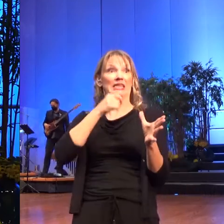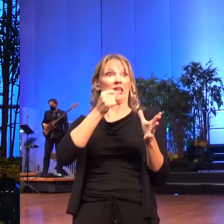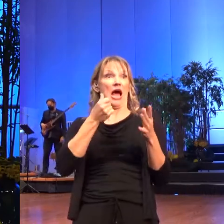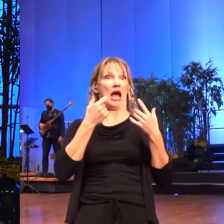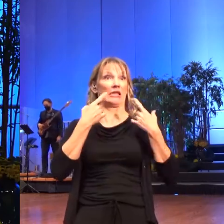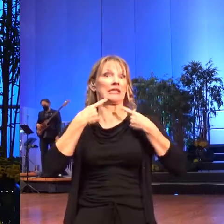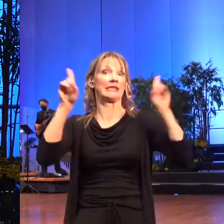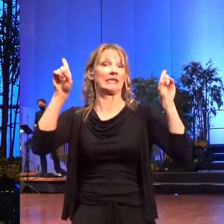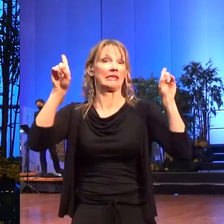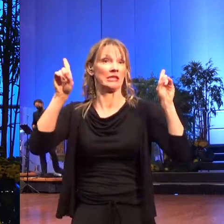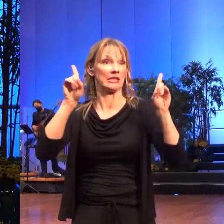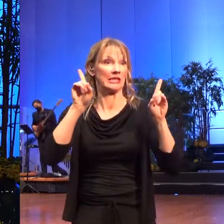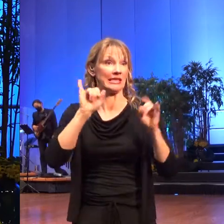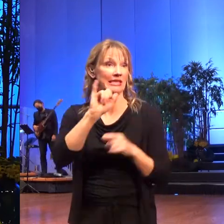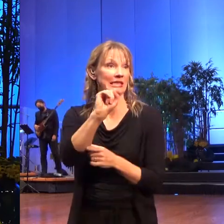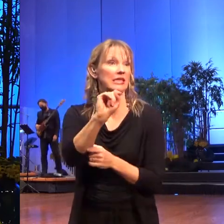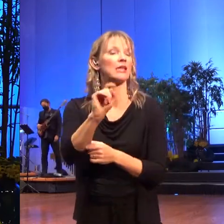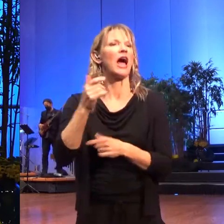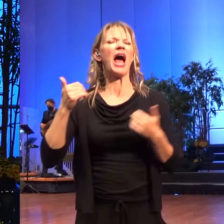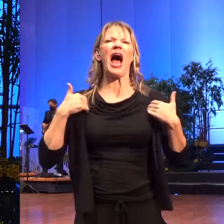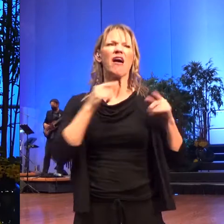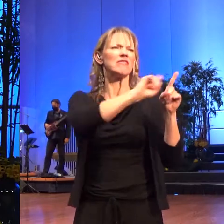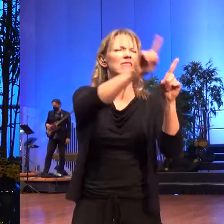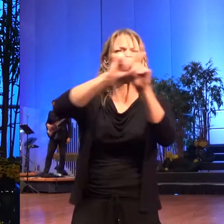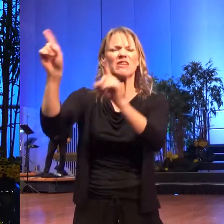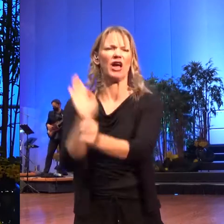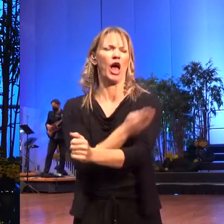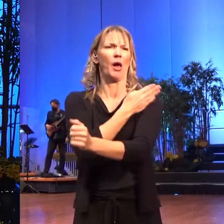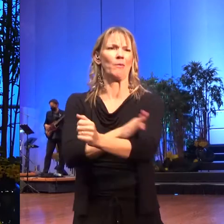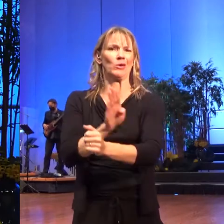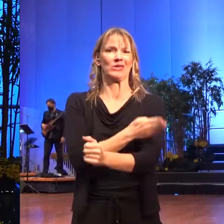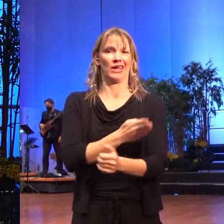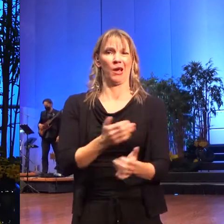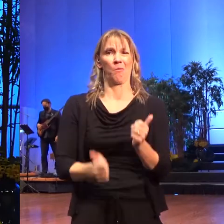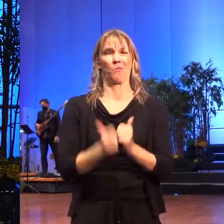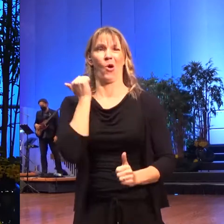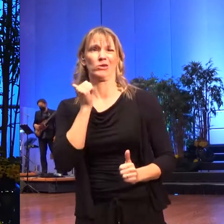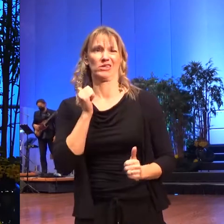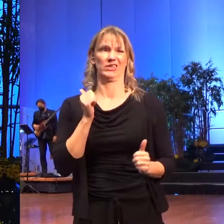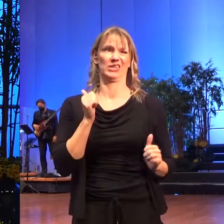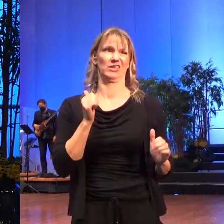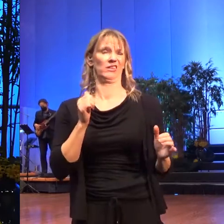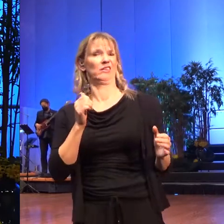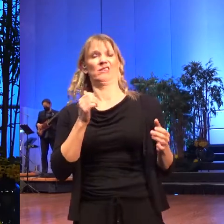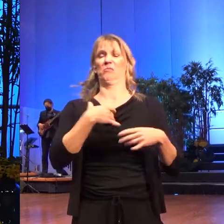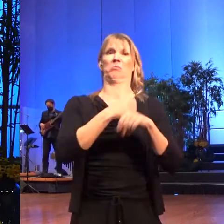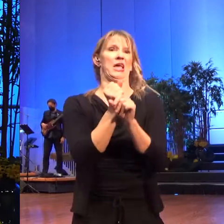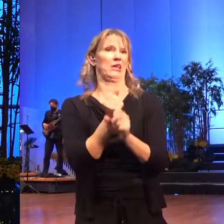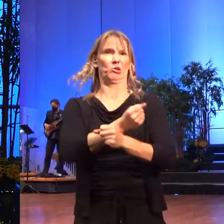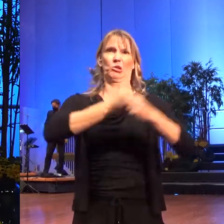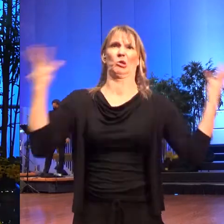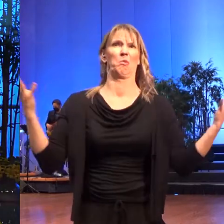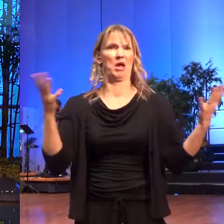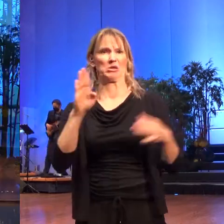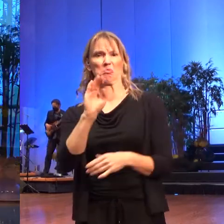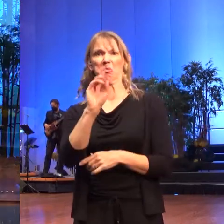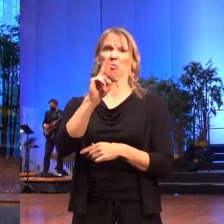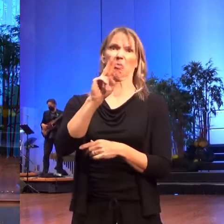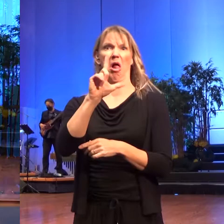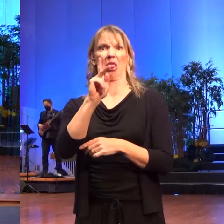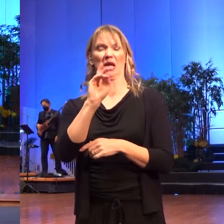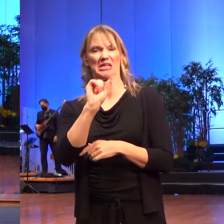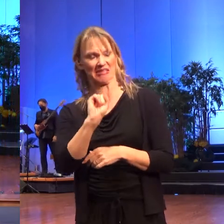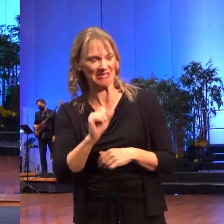We got every kind of music and most of it is shamelessly overproduced bollocks. Oh,